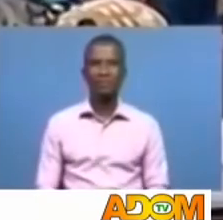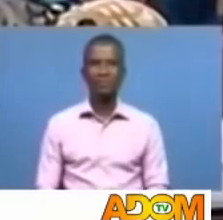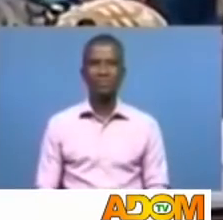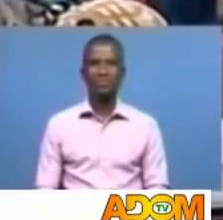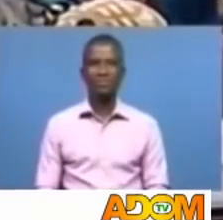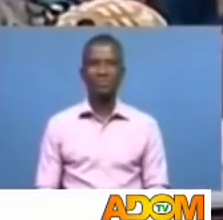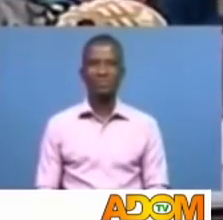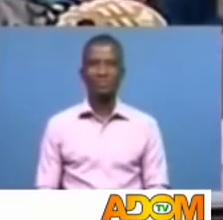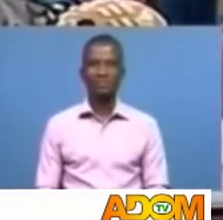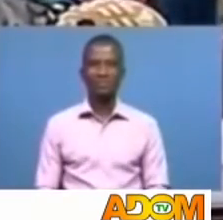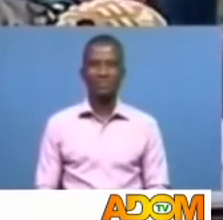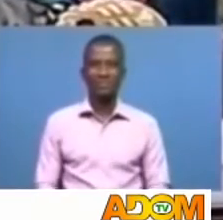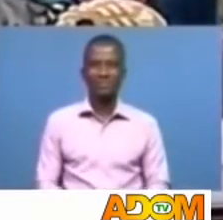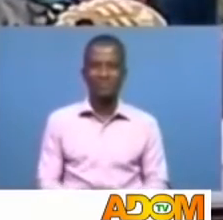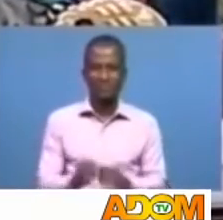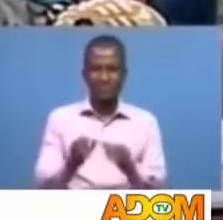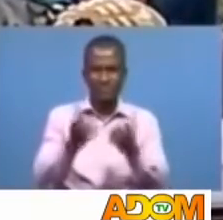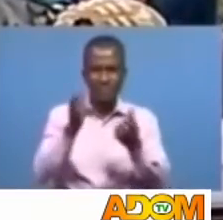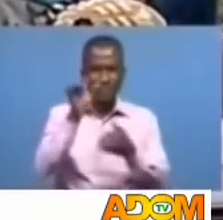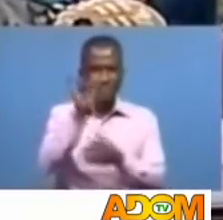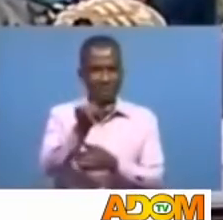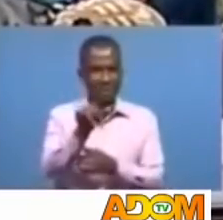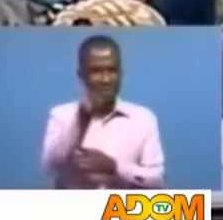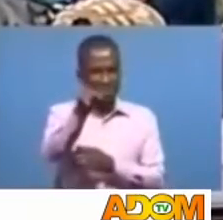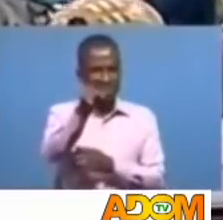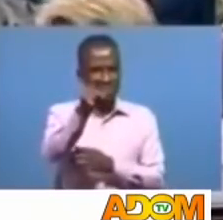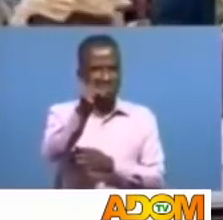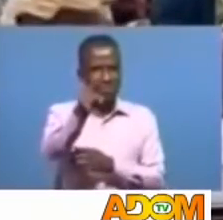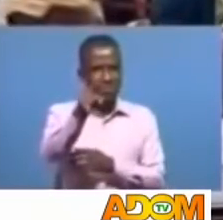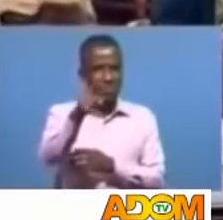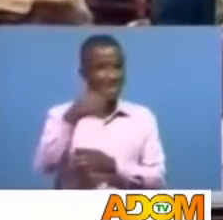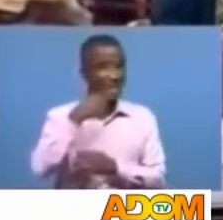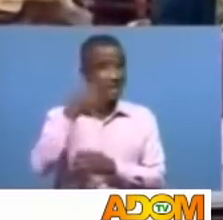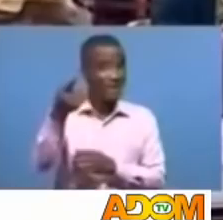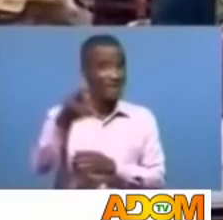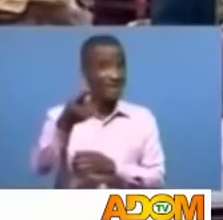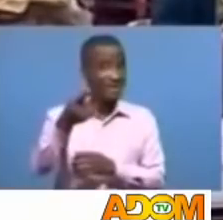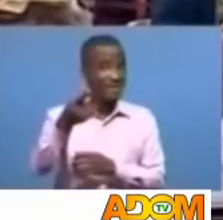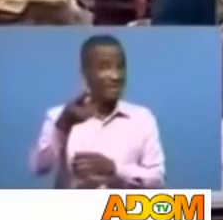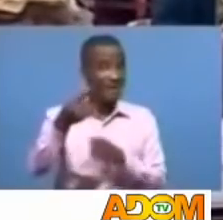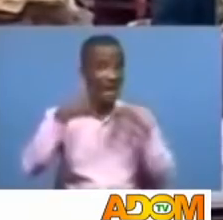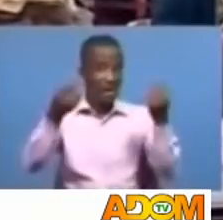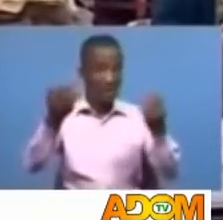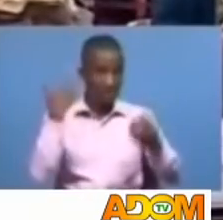Yet, this is what your lordships say in your